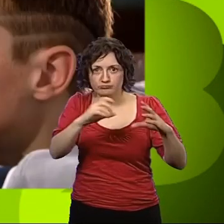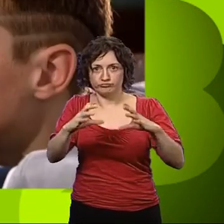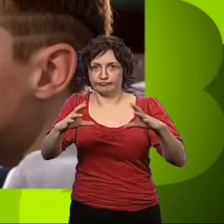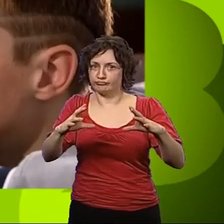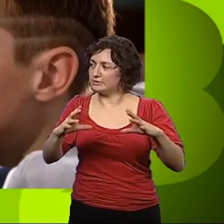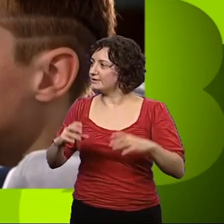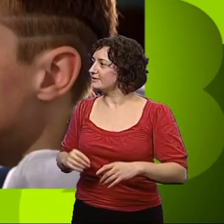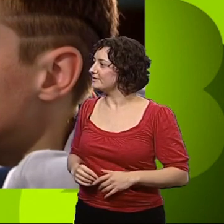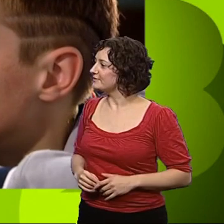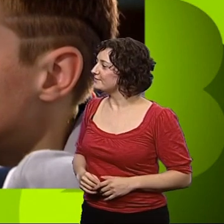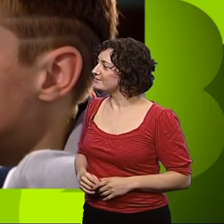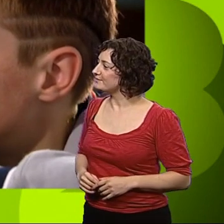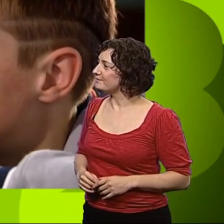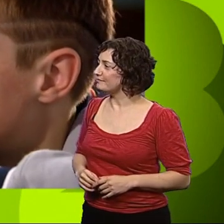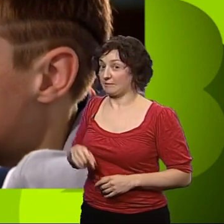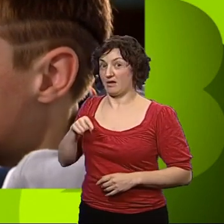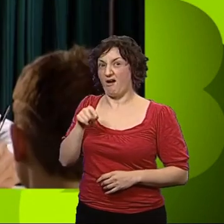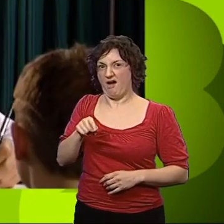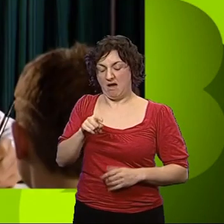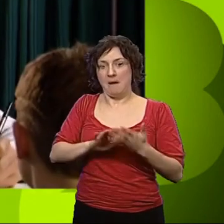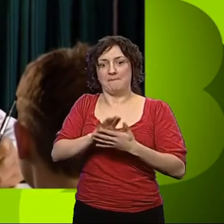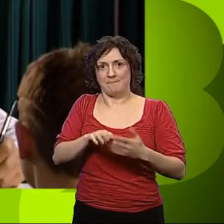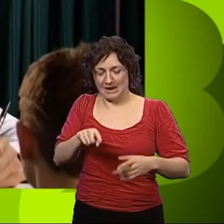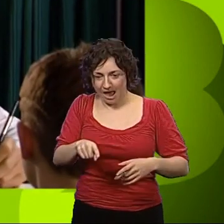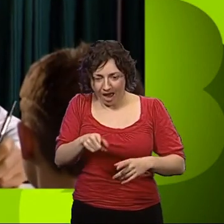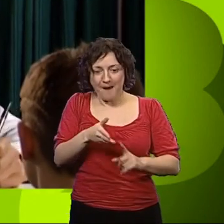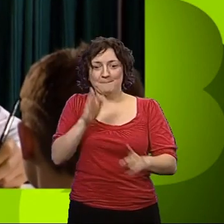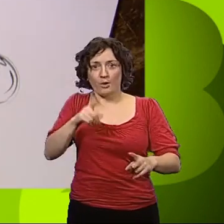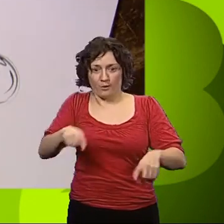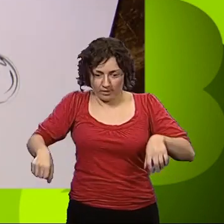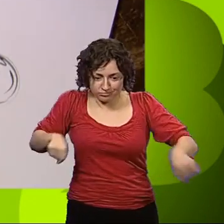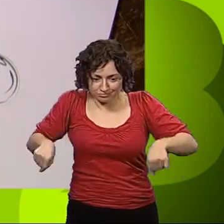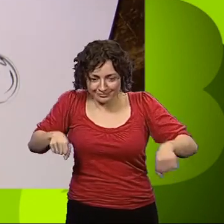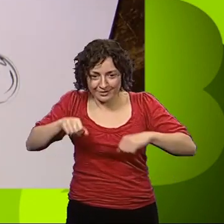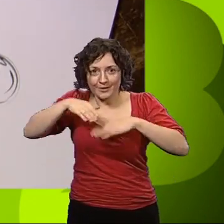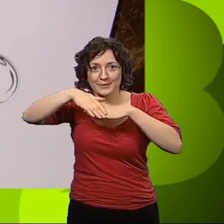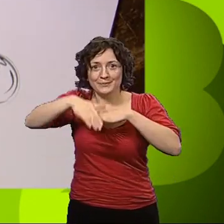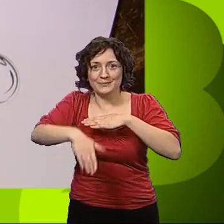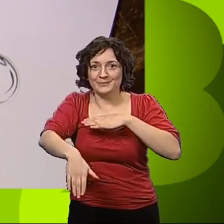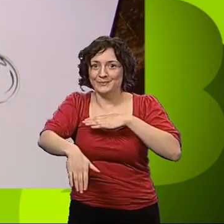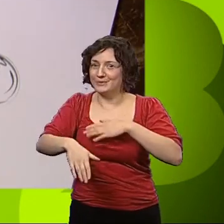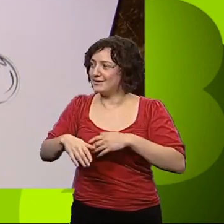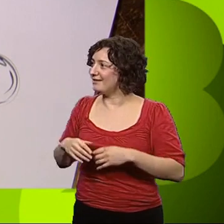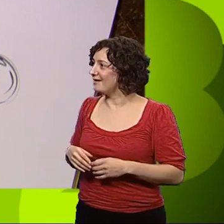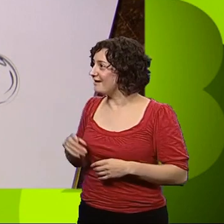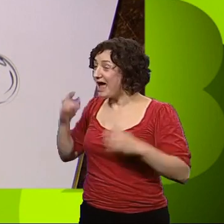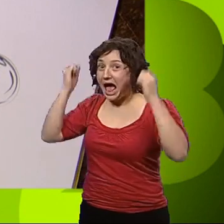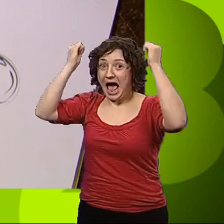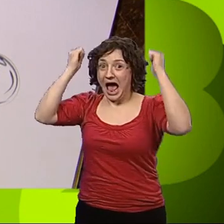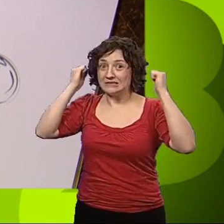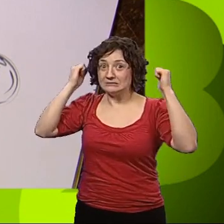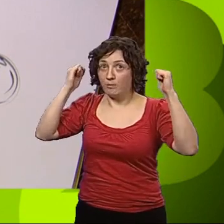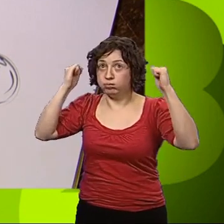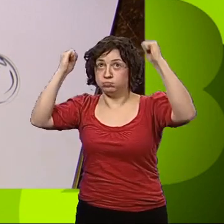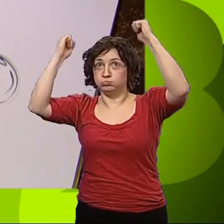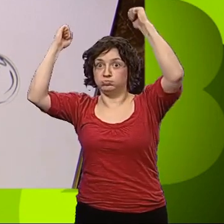Now, just to emphasise the fact that he really is moving, I'm going to draw his hat blowing off his head, his scarf